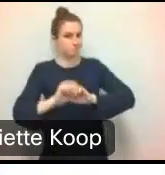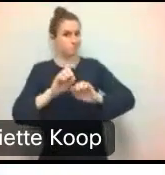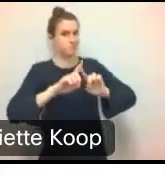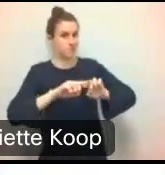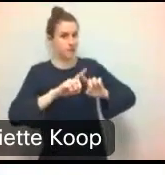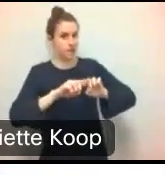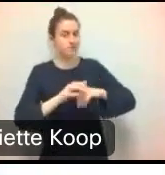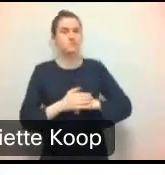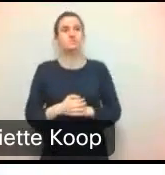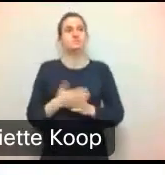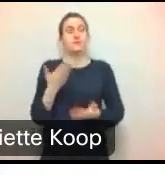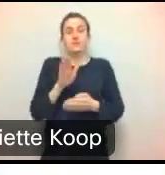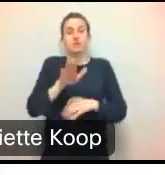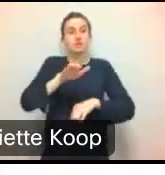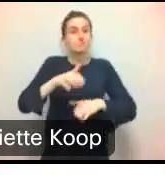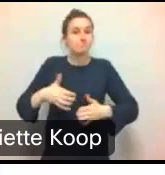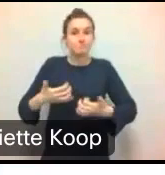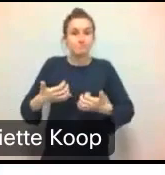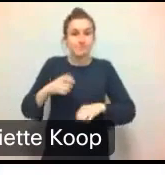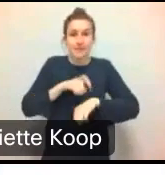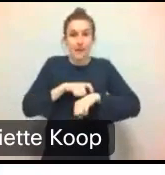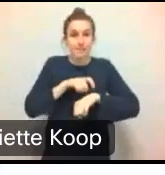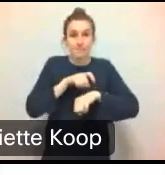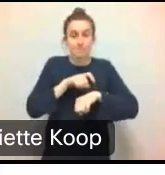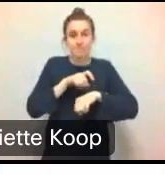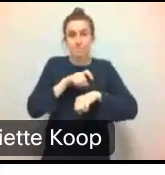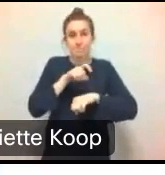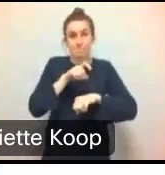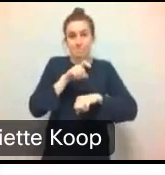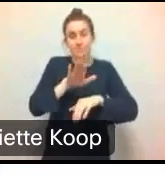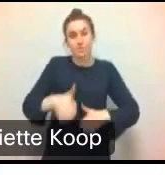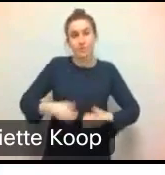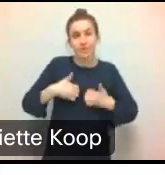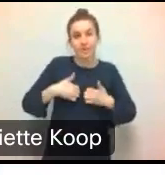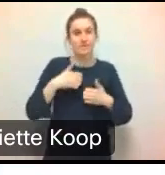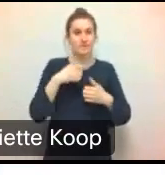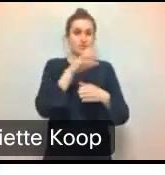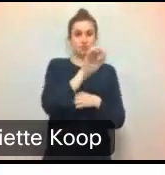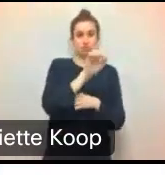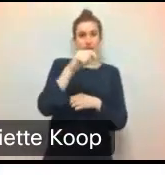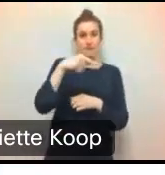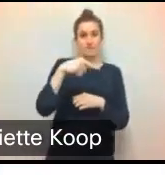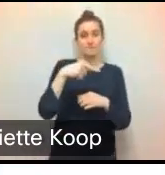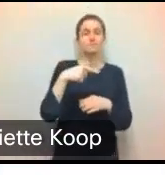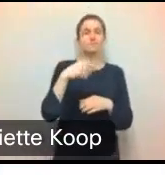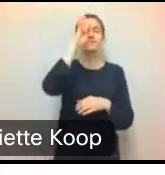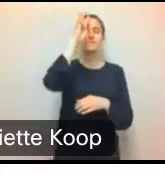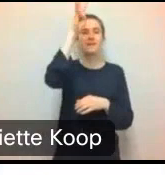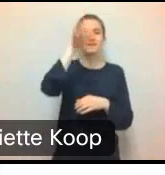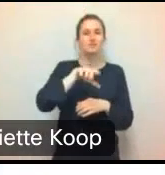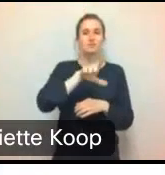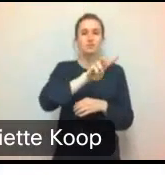your time of your life. And CRAP was the earliest information framework. It was created by a librarian in California in